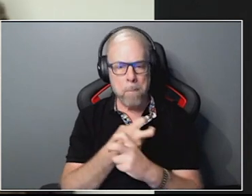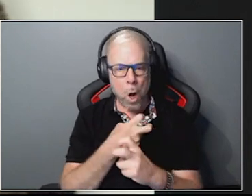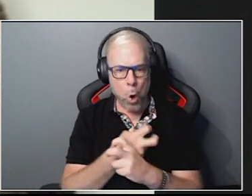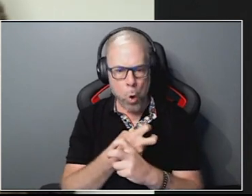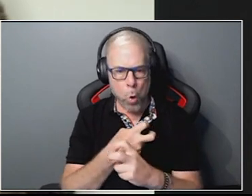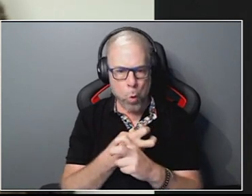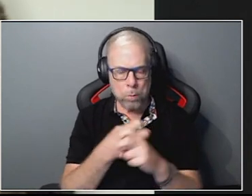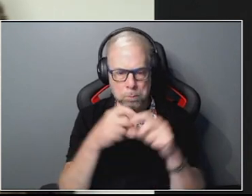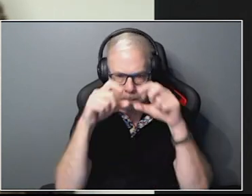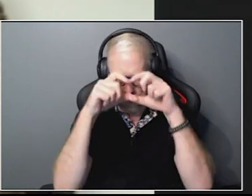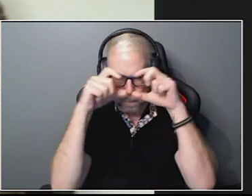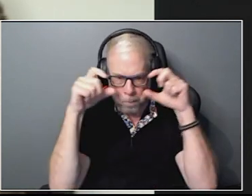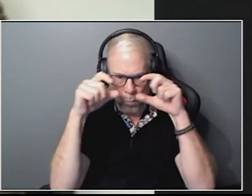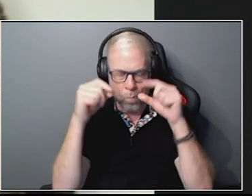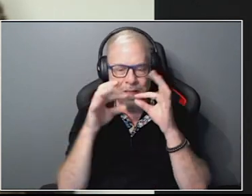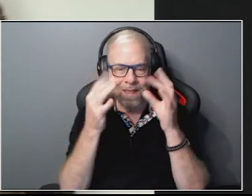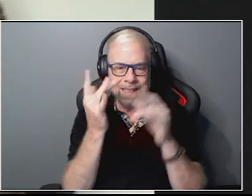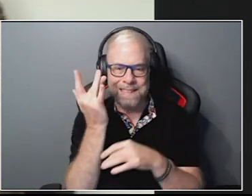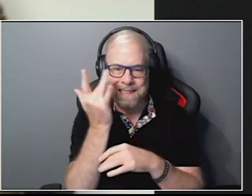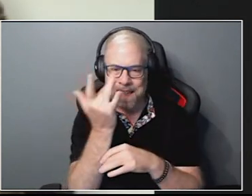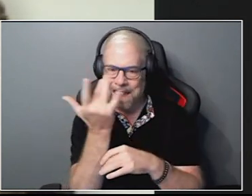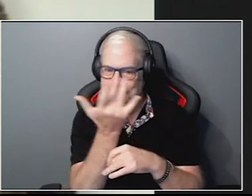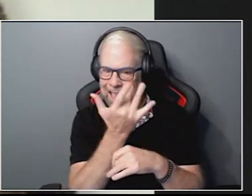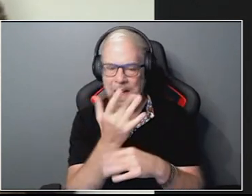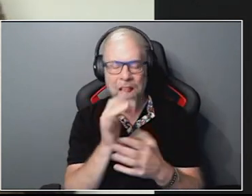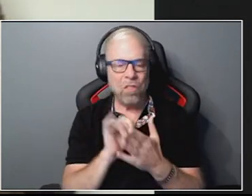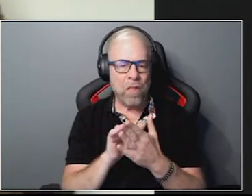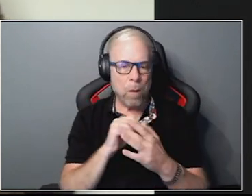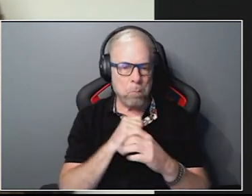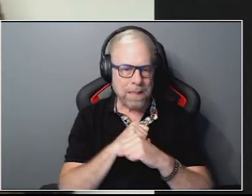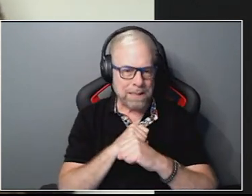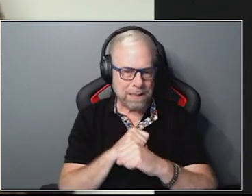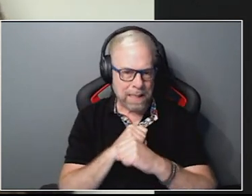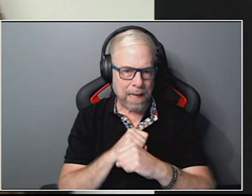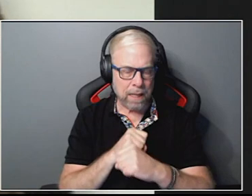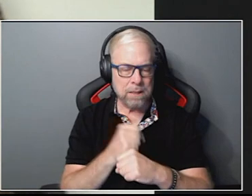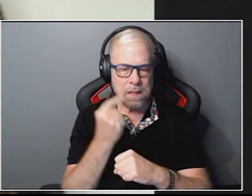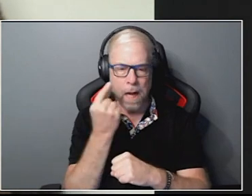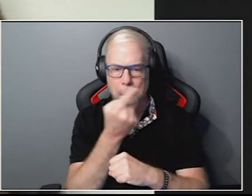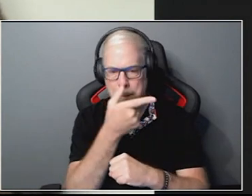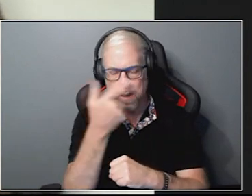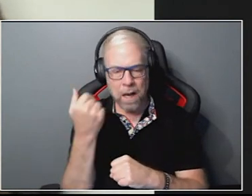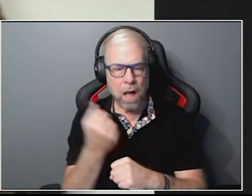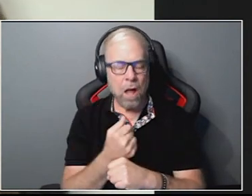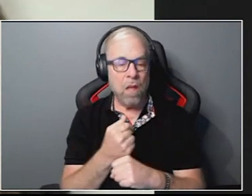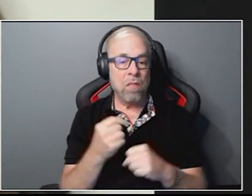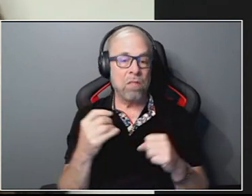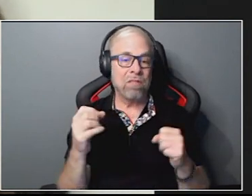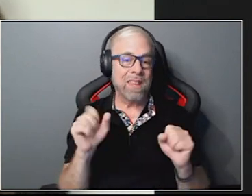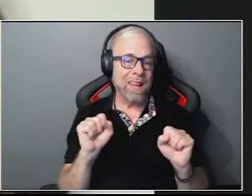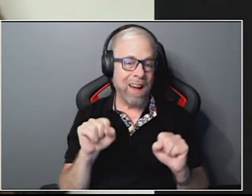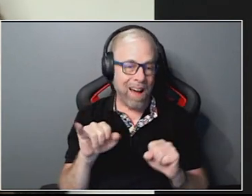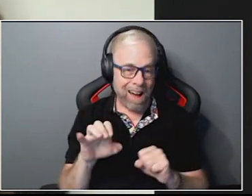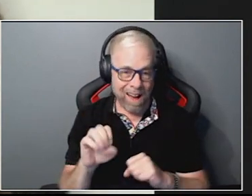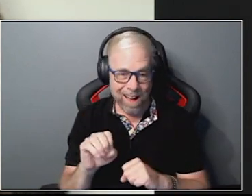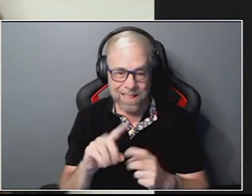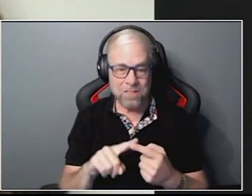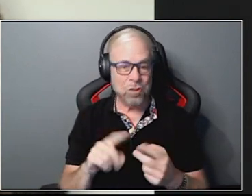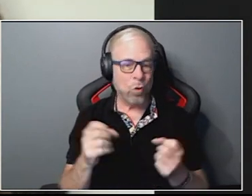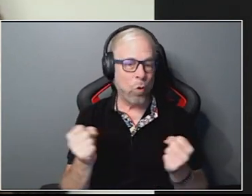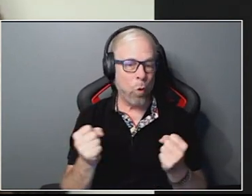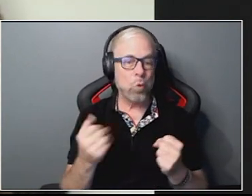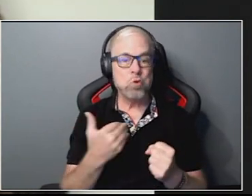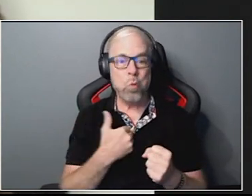eyes because of the ice and the cold. And of course, you had boots that were made out